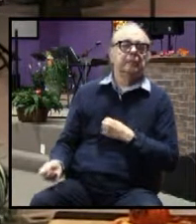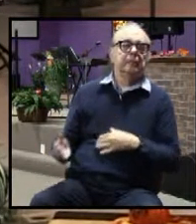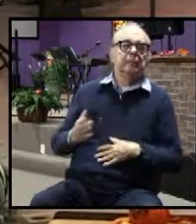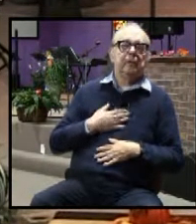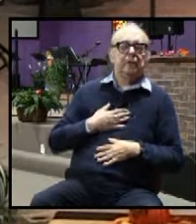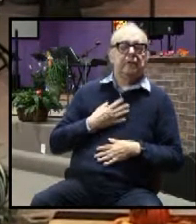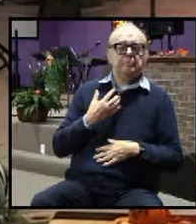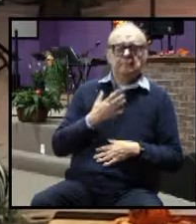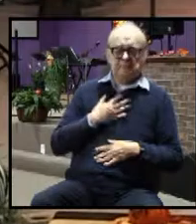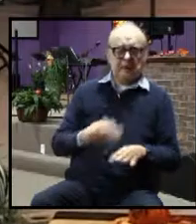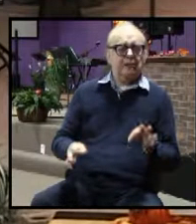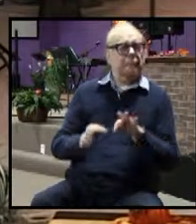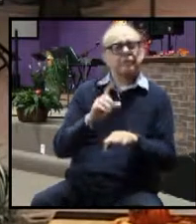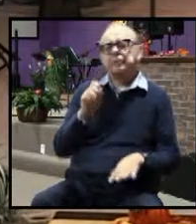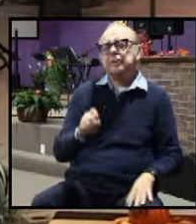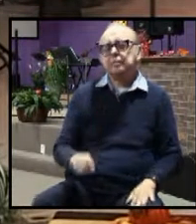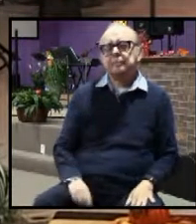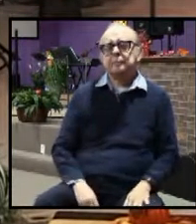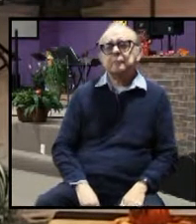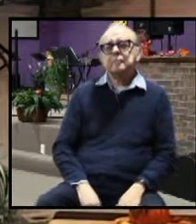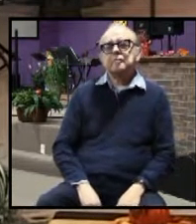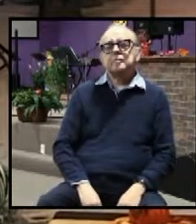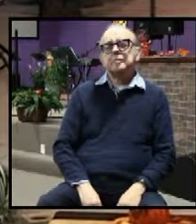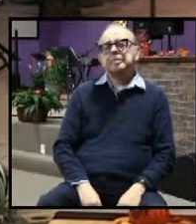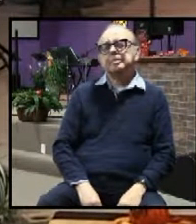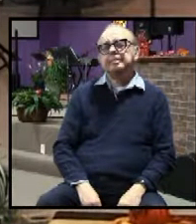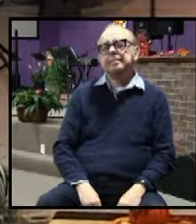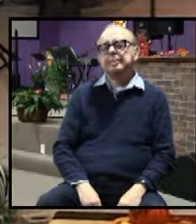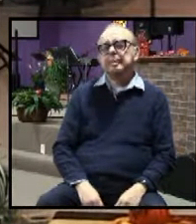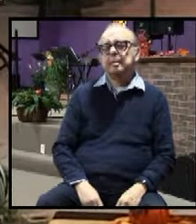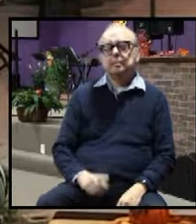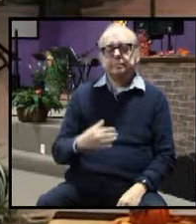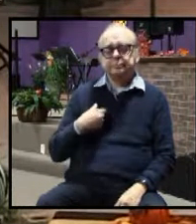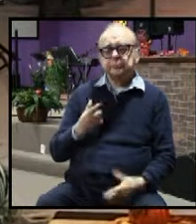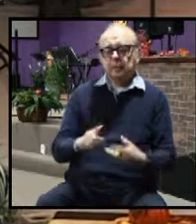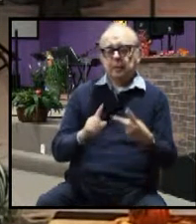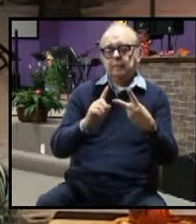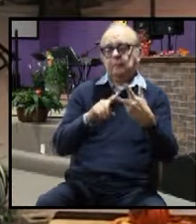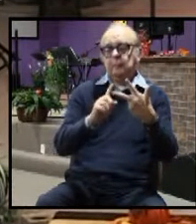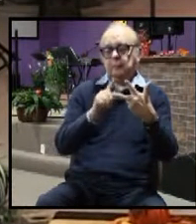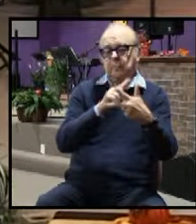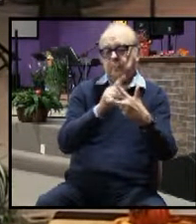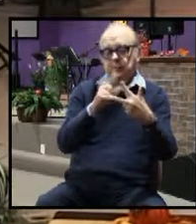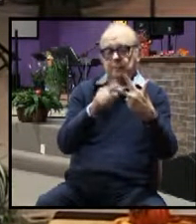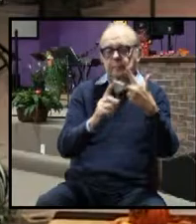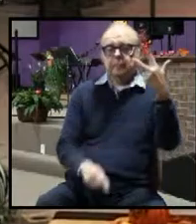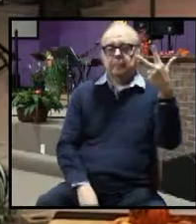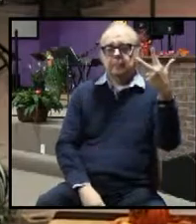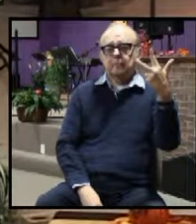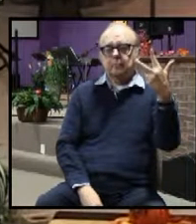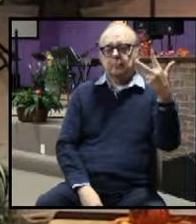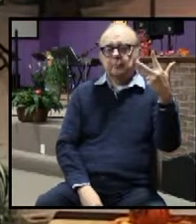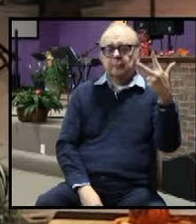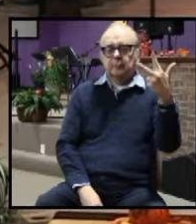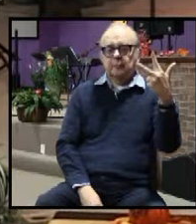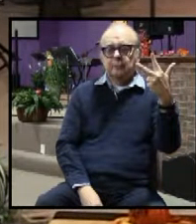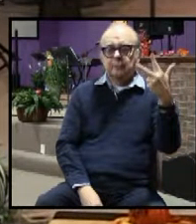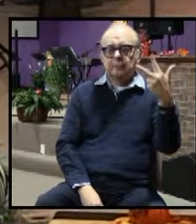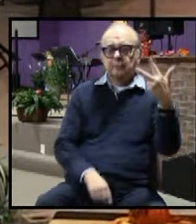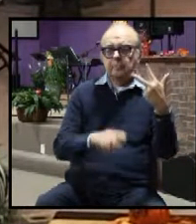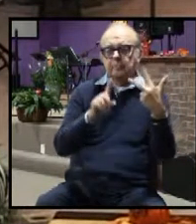What is my significance in this? So then the third question says,